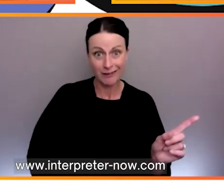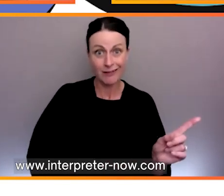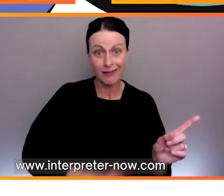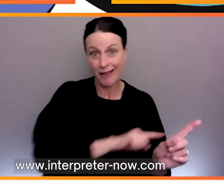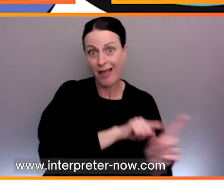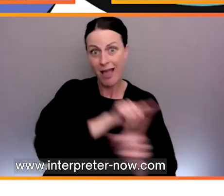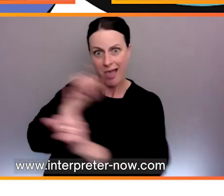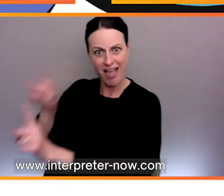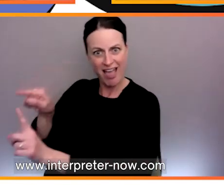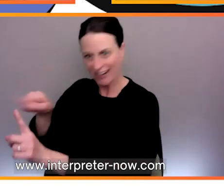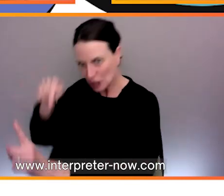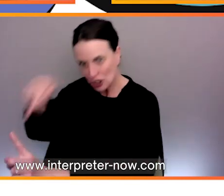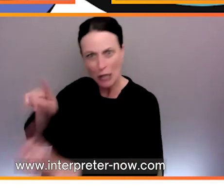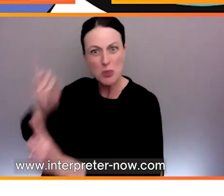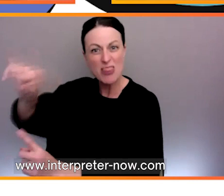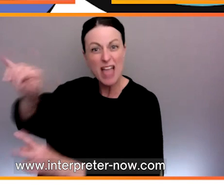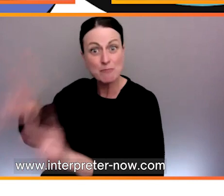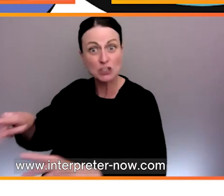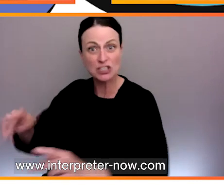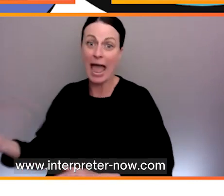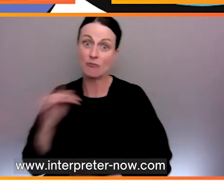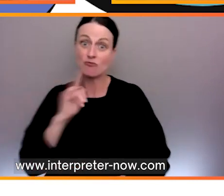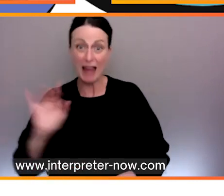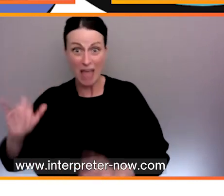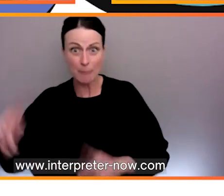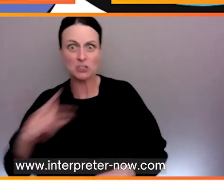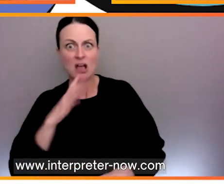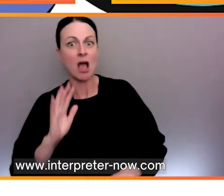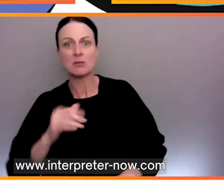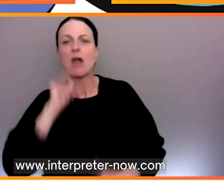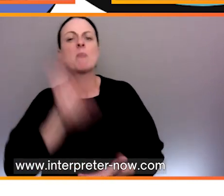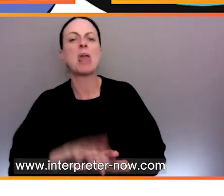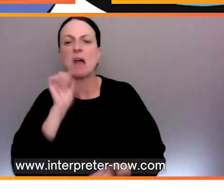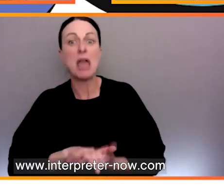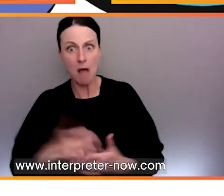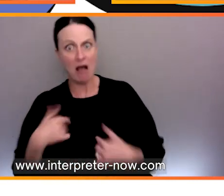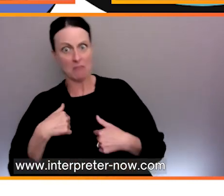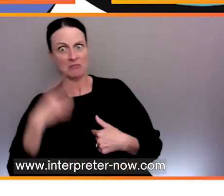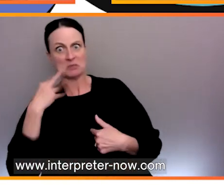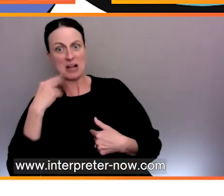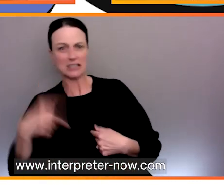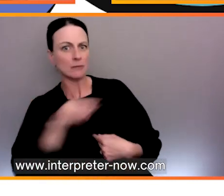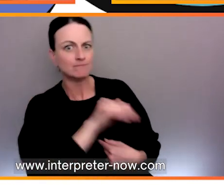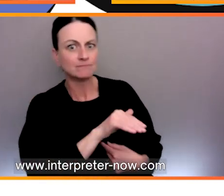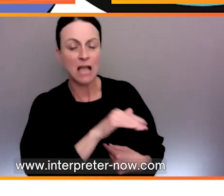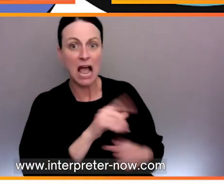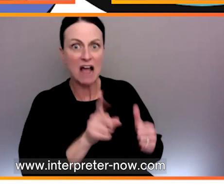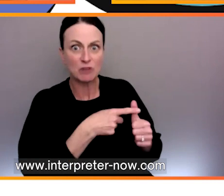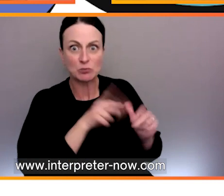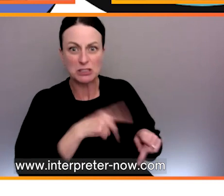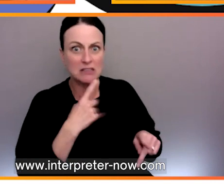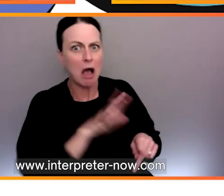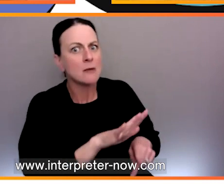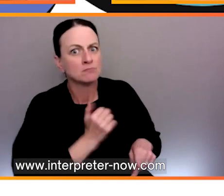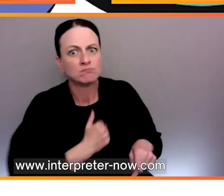bullying and had to reach out to the initial target to say, I am so sorry. I had no idea. That